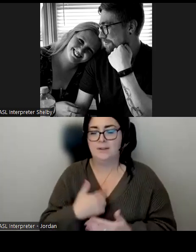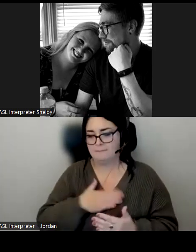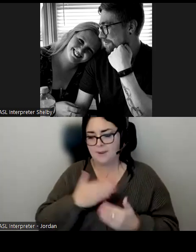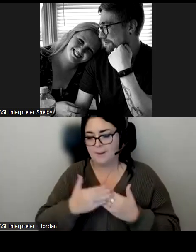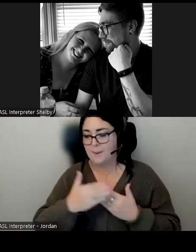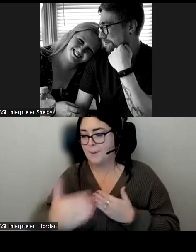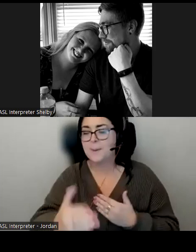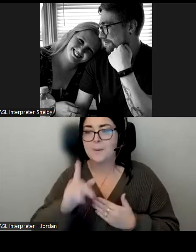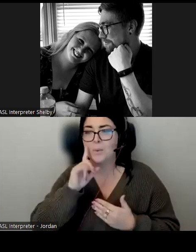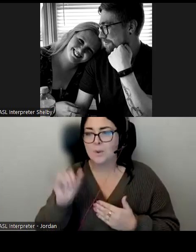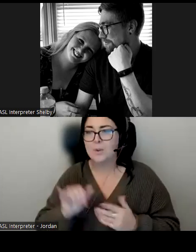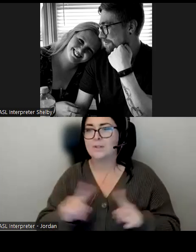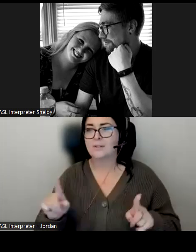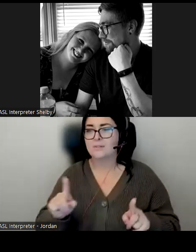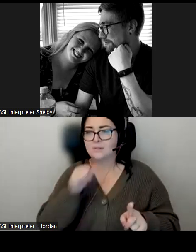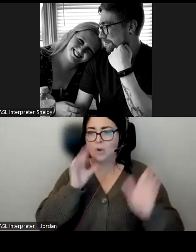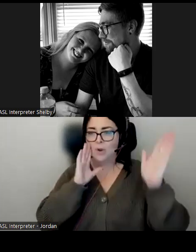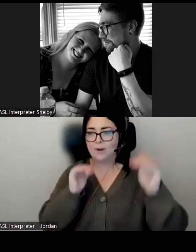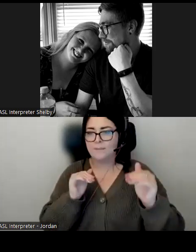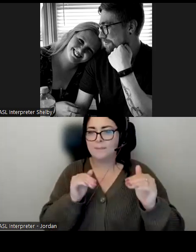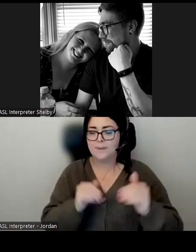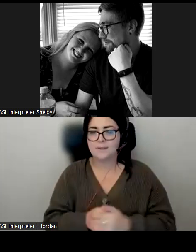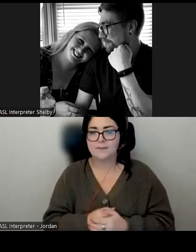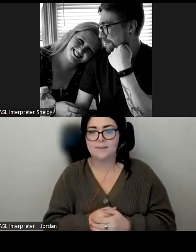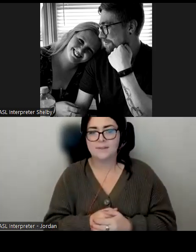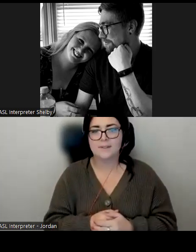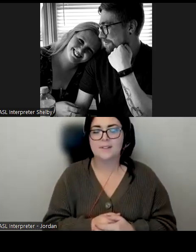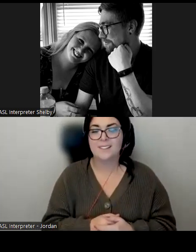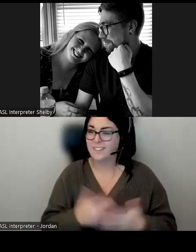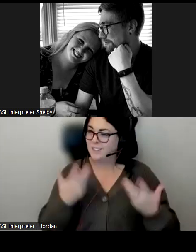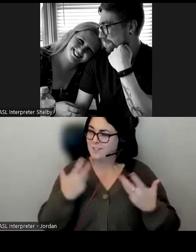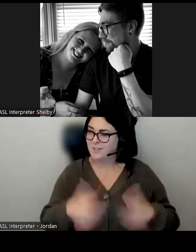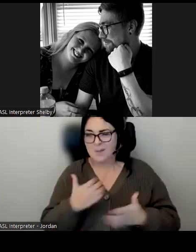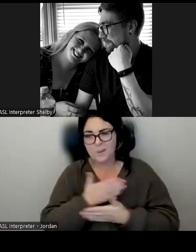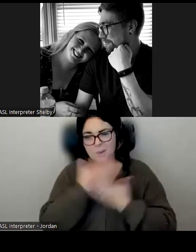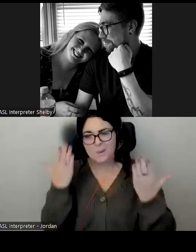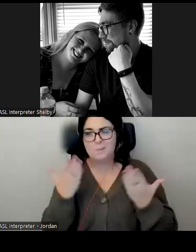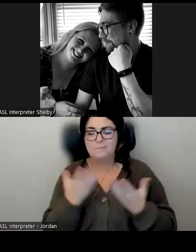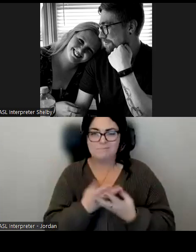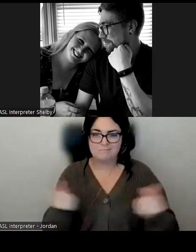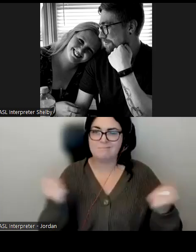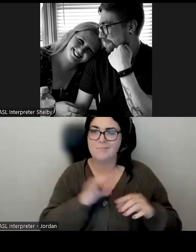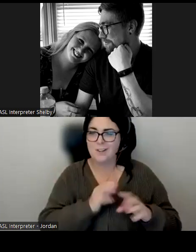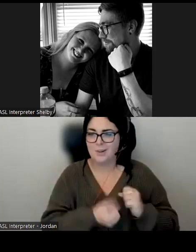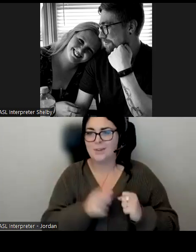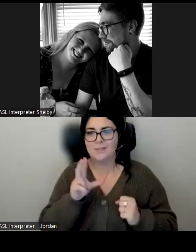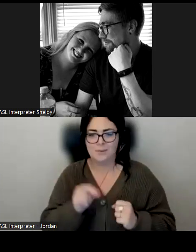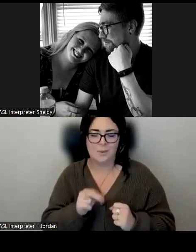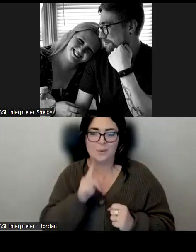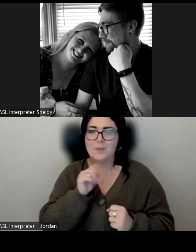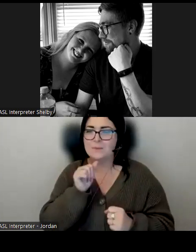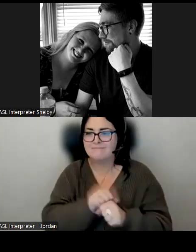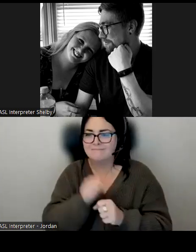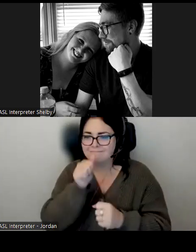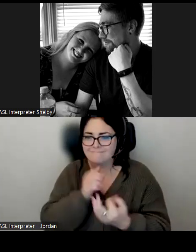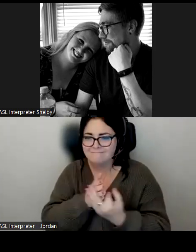as well. You don't get over it, you get through it. And I hear I hear people tell me